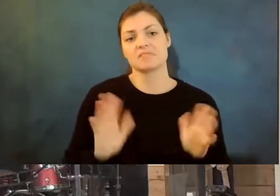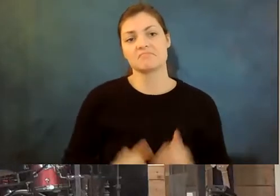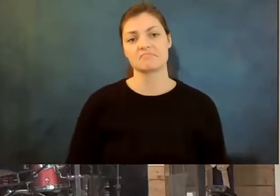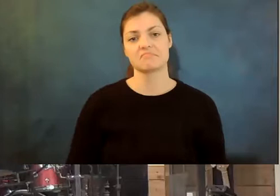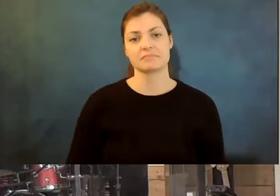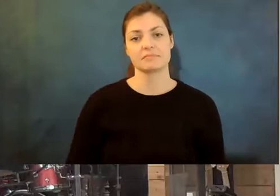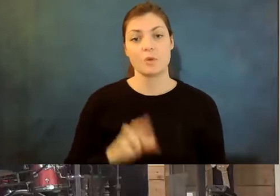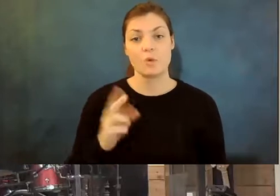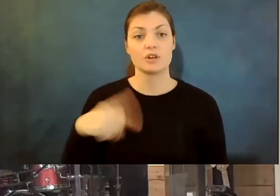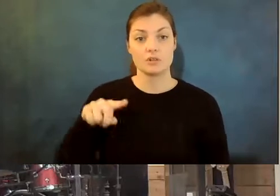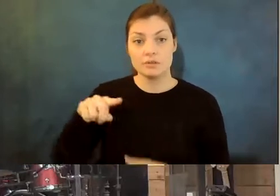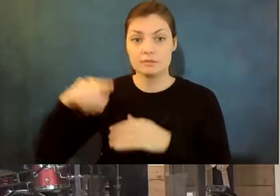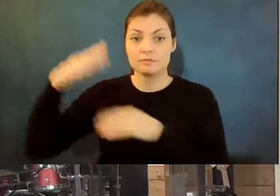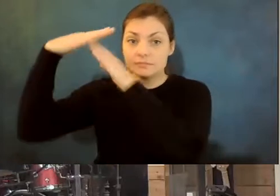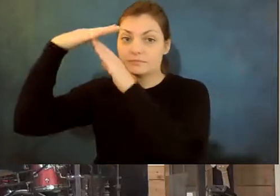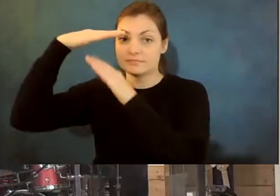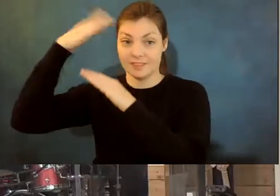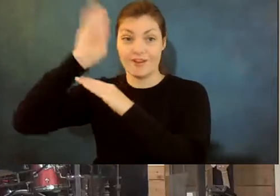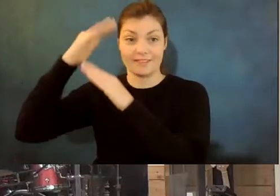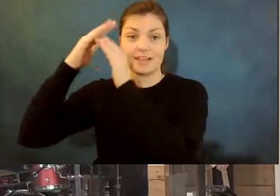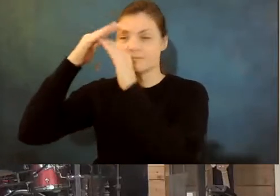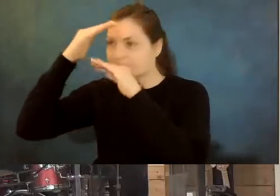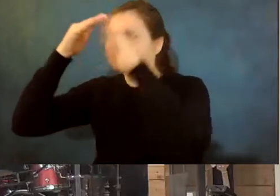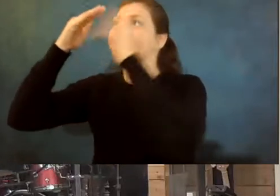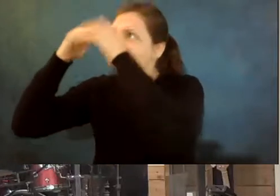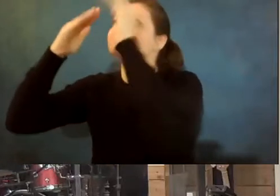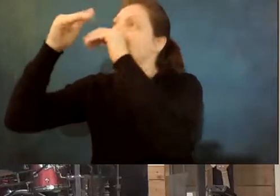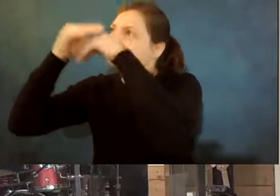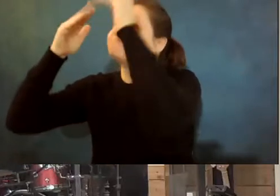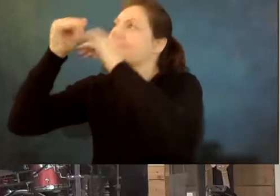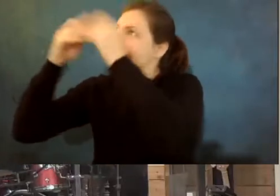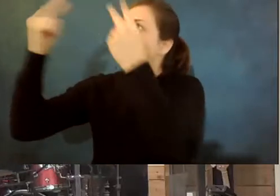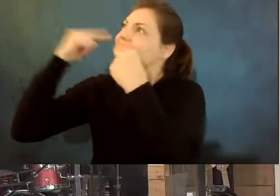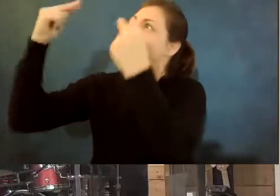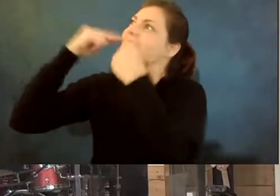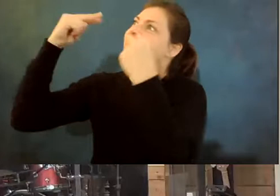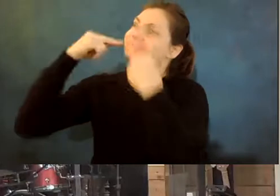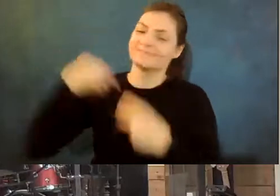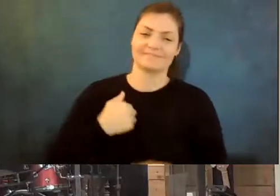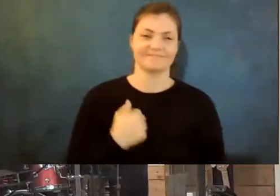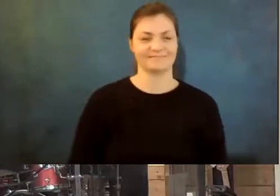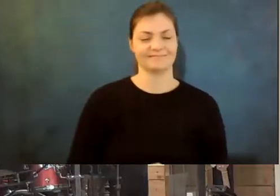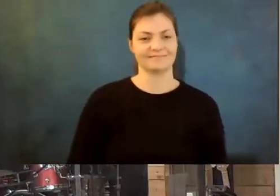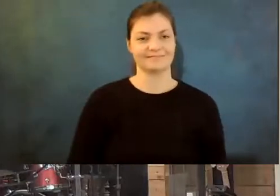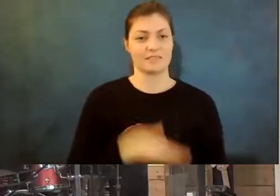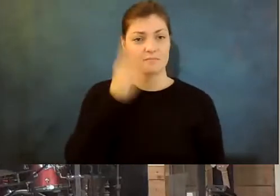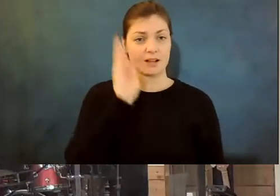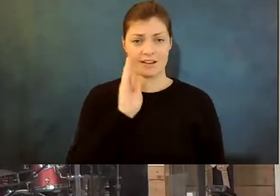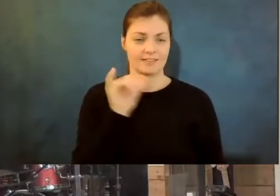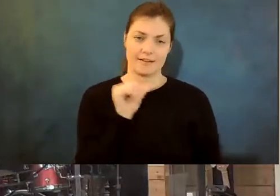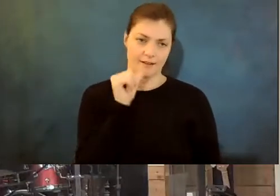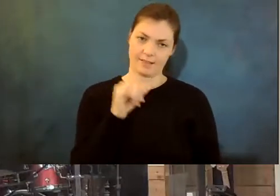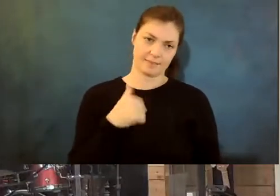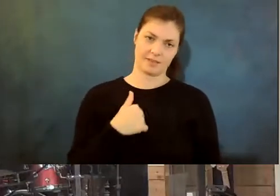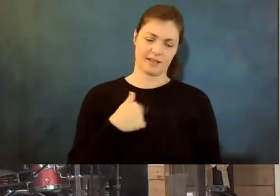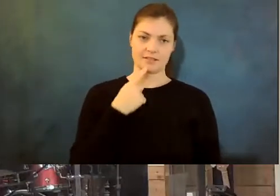and say, I am not leaving? Here's the thing, God's not like me. God's not like, enough, get out of here.